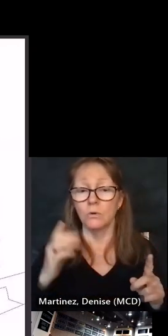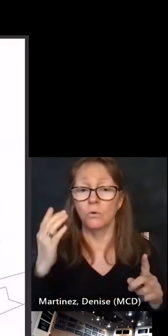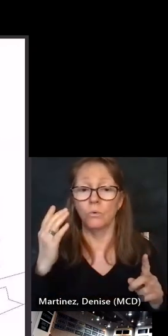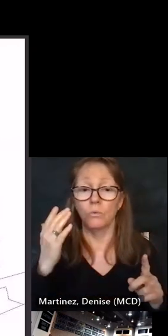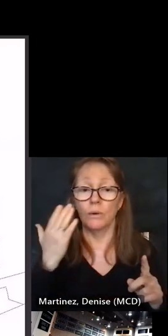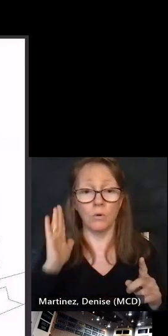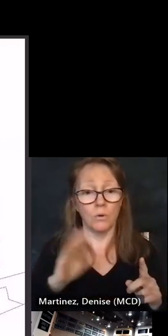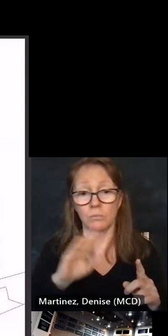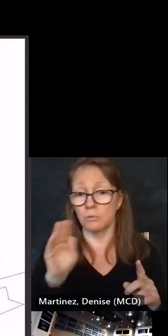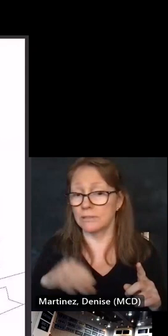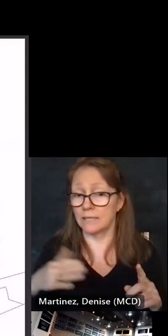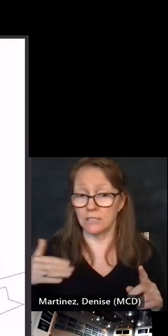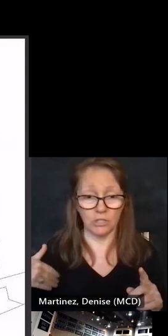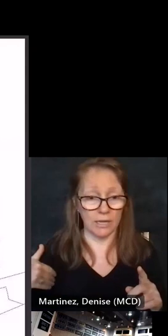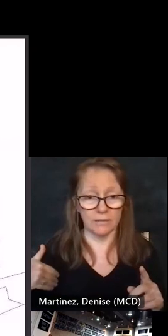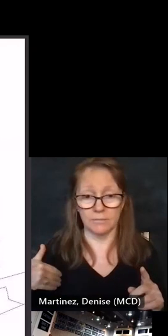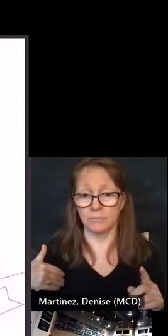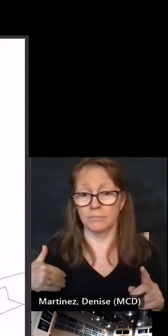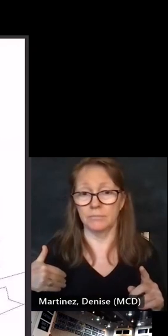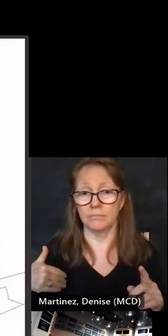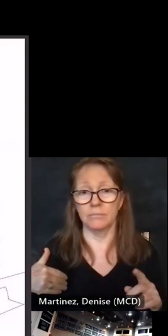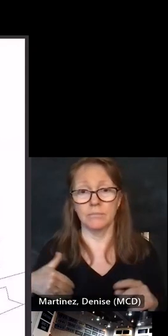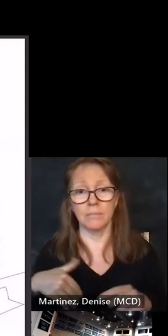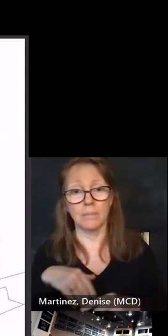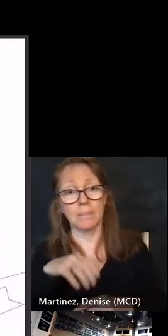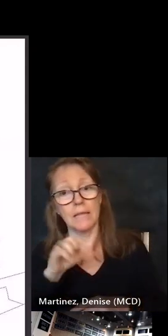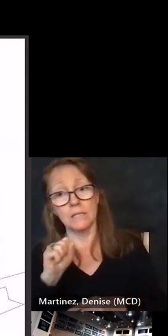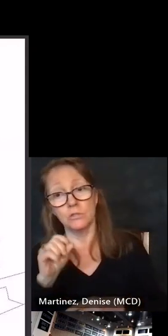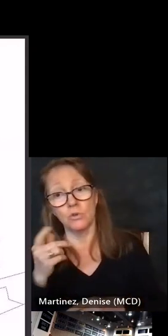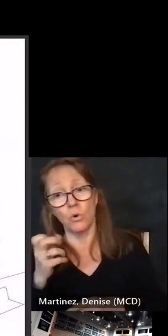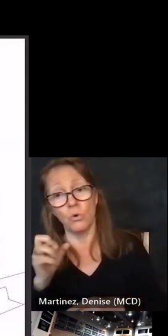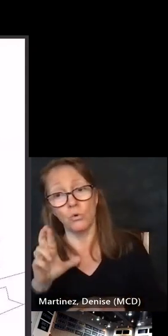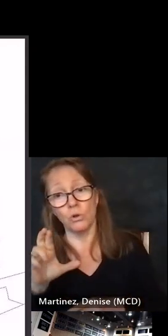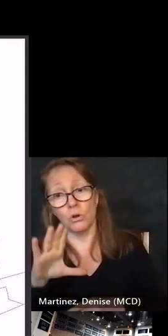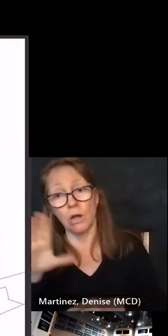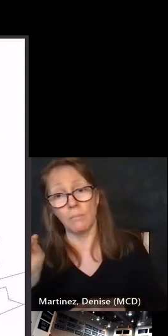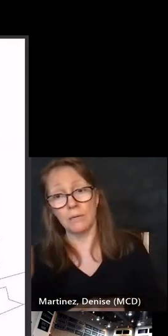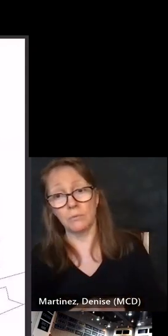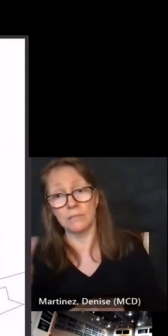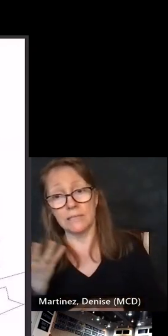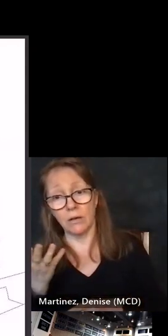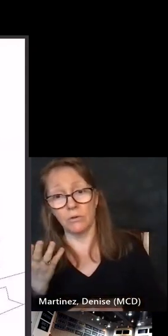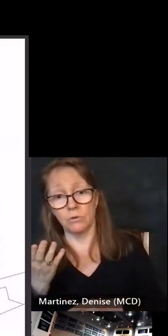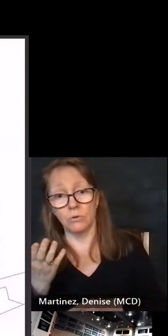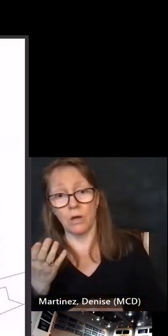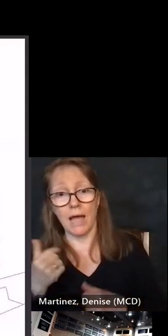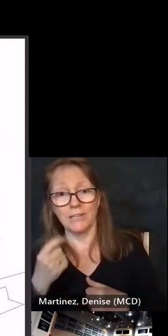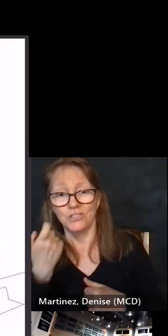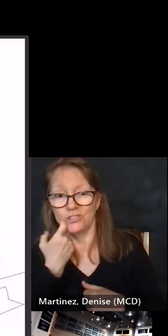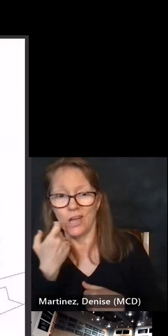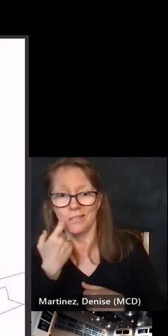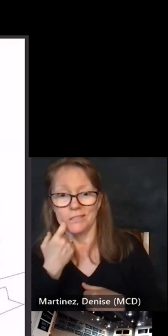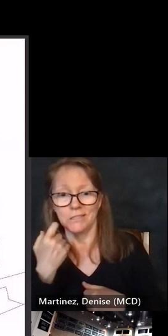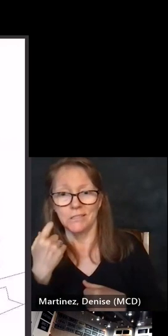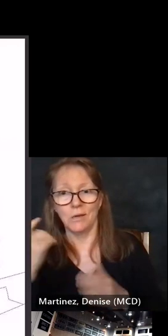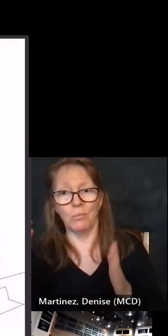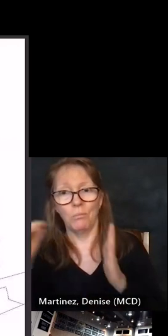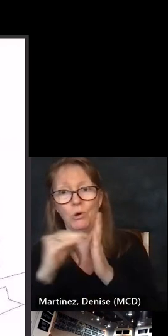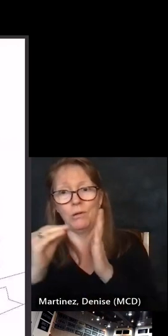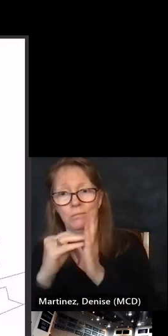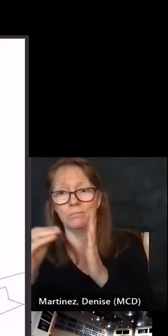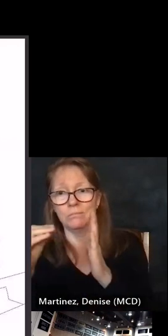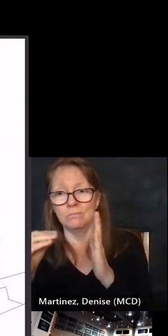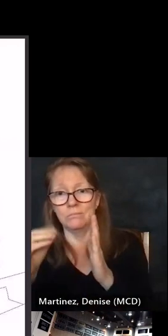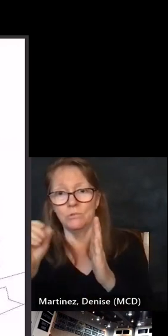percentage yet. Any solar company will tell you the percent of your, like, I just put solar panels on my roof and they tell you exactly how much